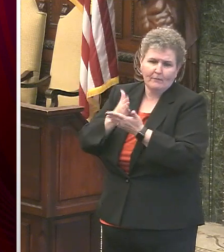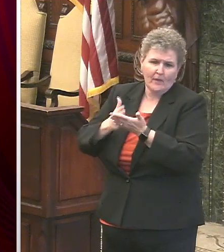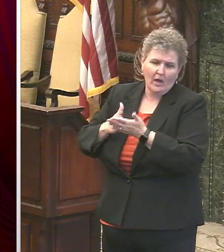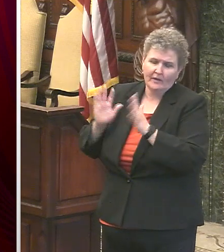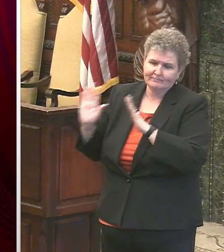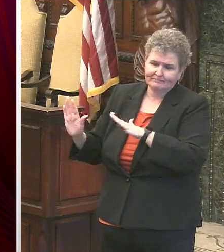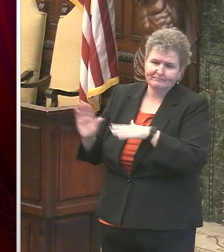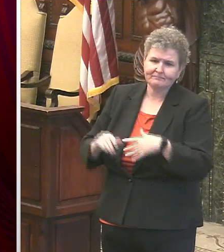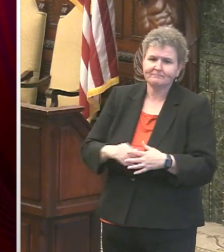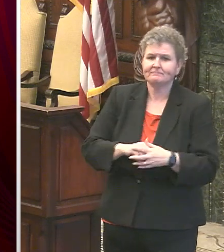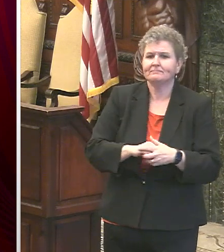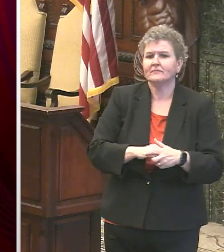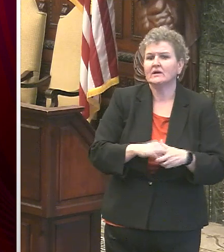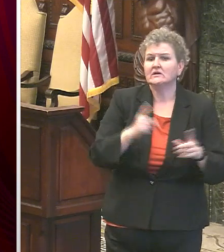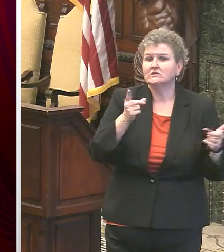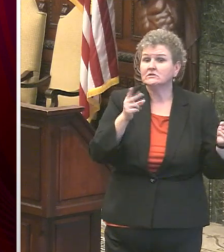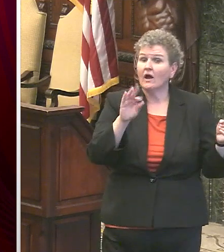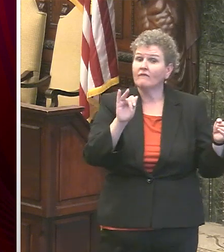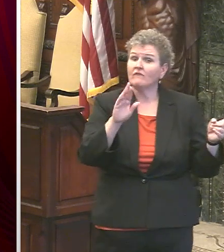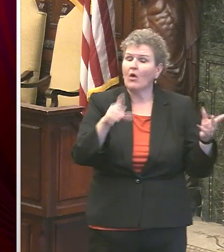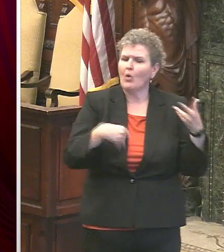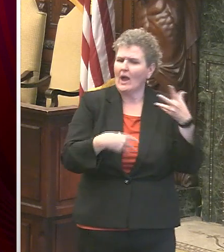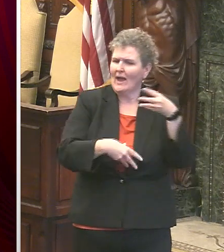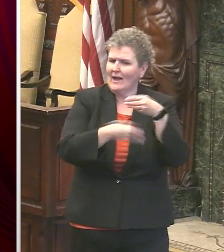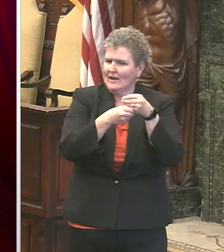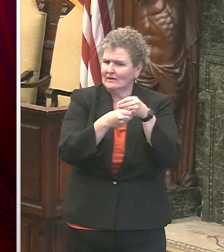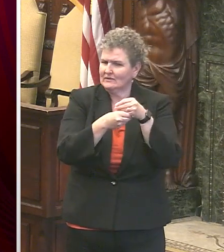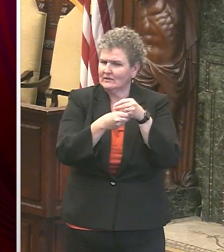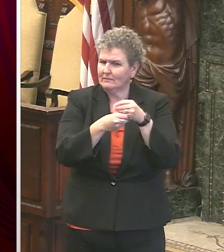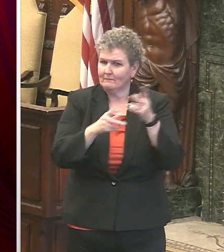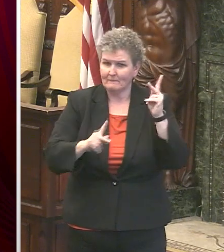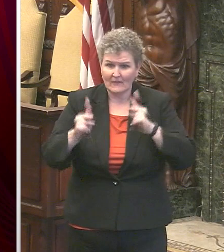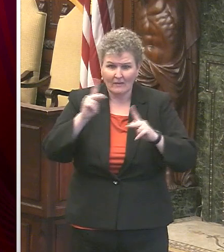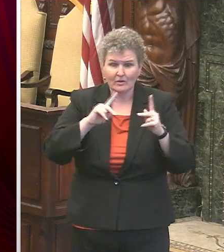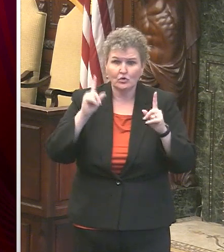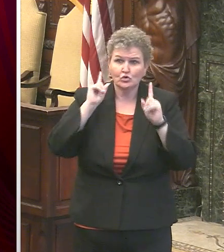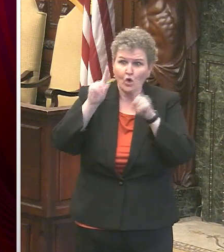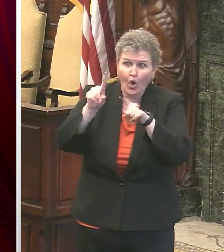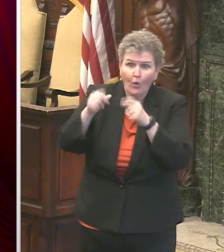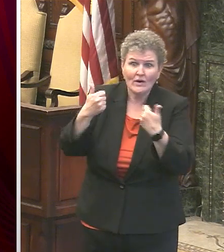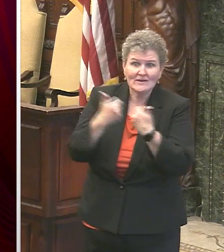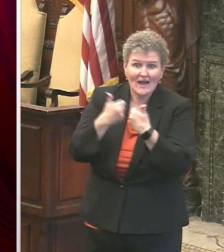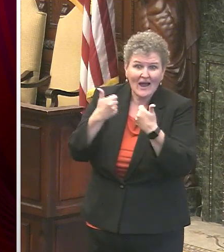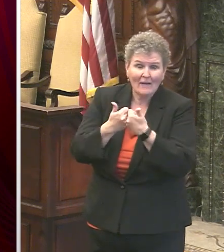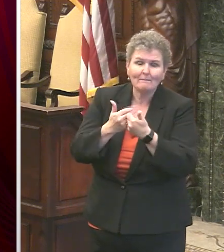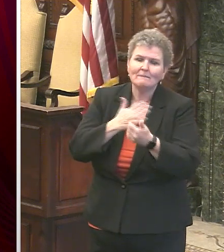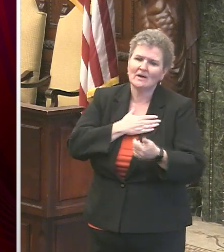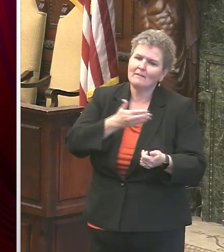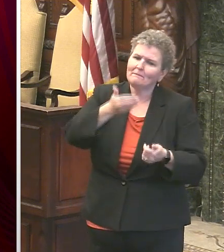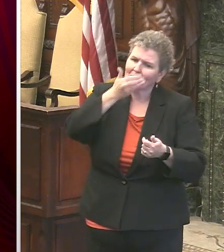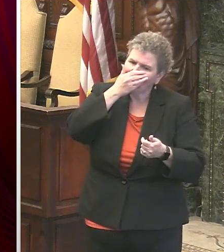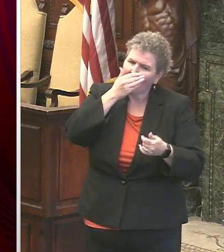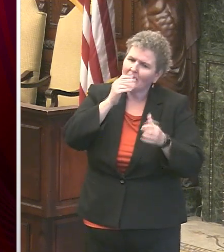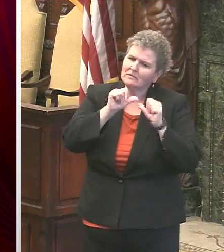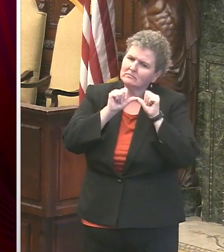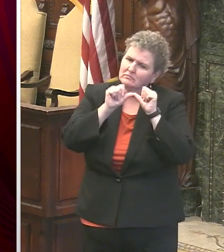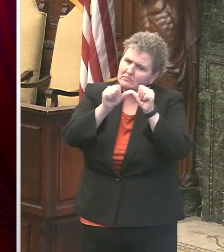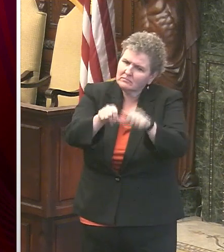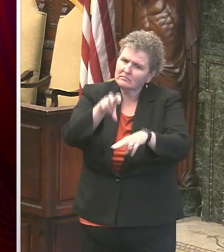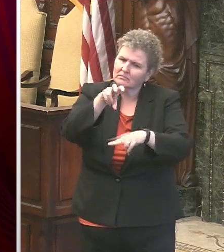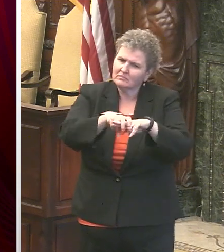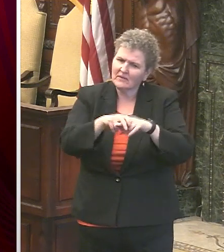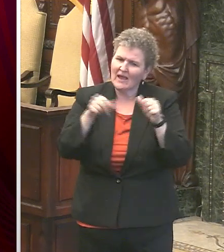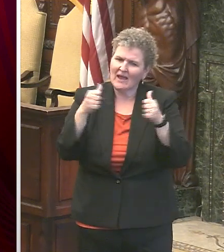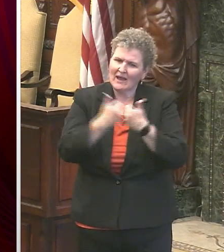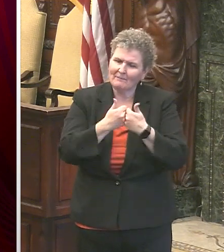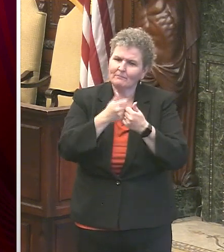add, if people are intending on going to the game, bring a mask and expect you're going to have to wear a mask throughout the game. The Eagles are going to be enforcing that, so